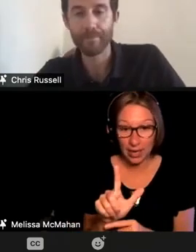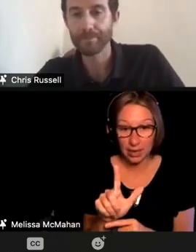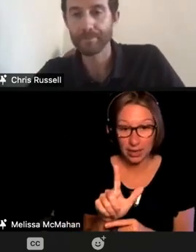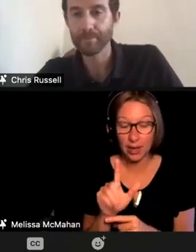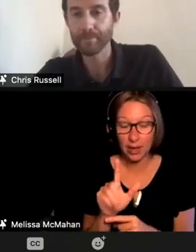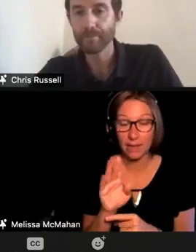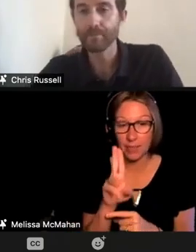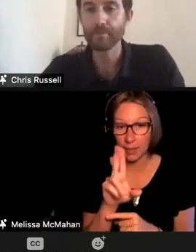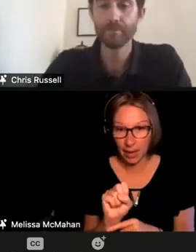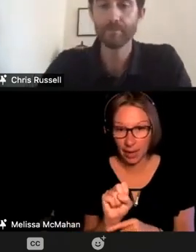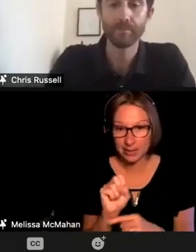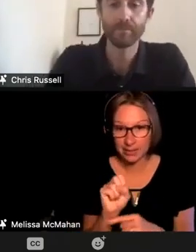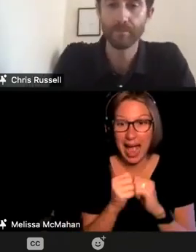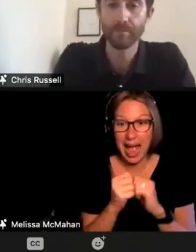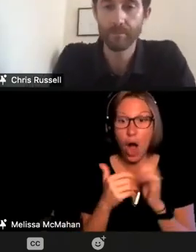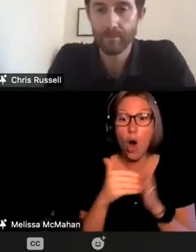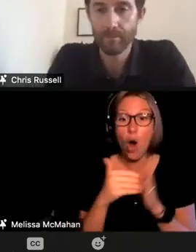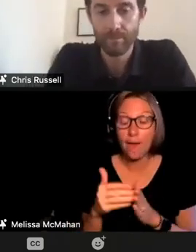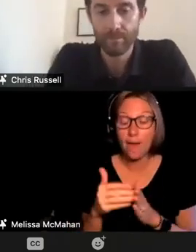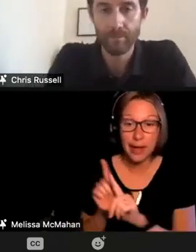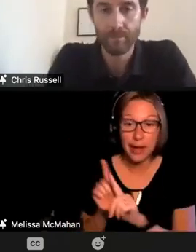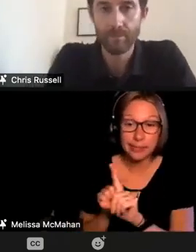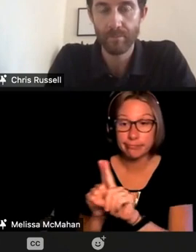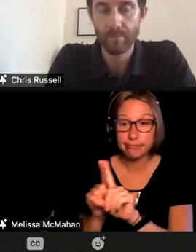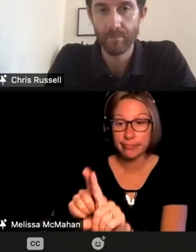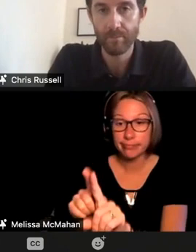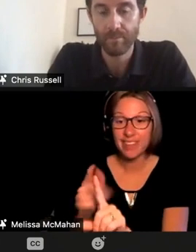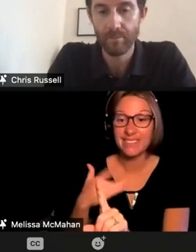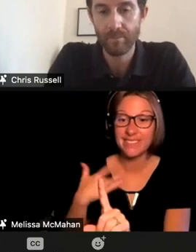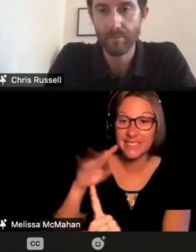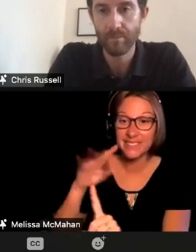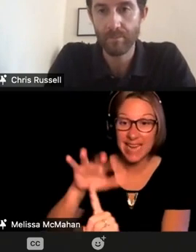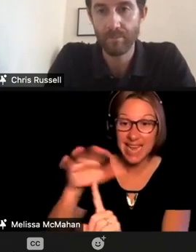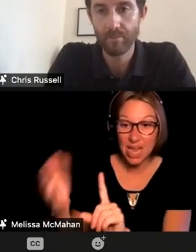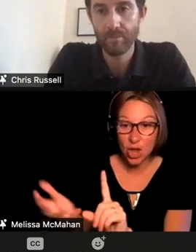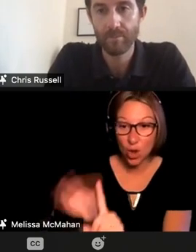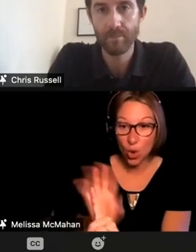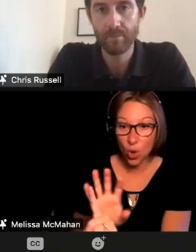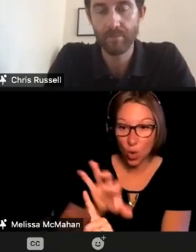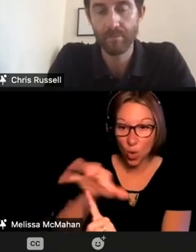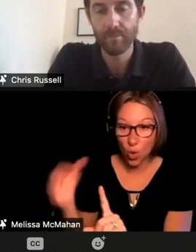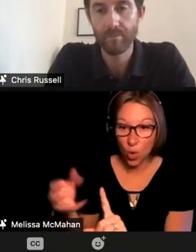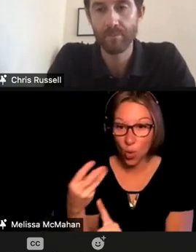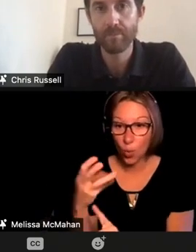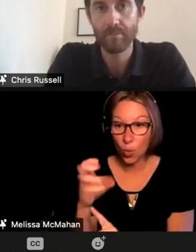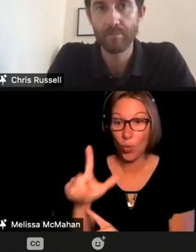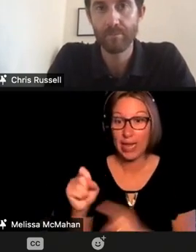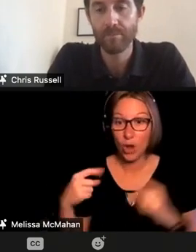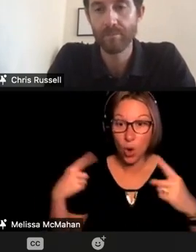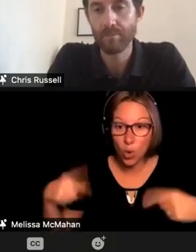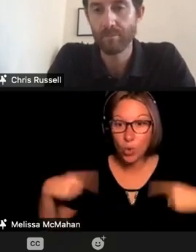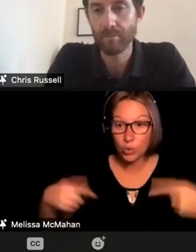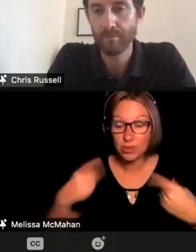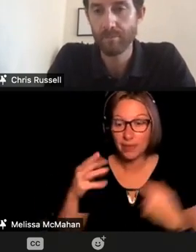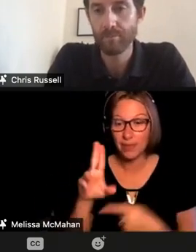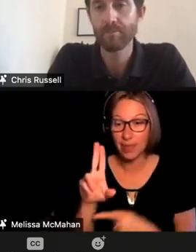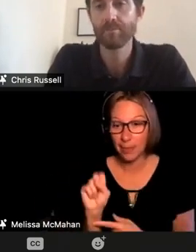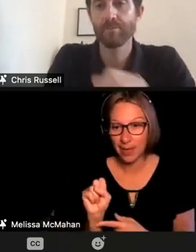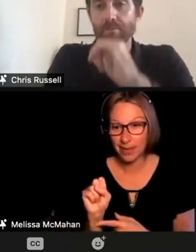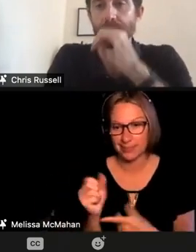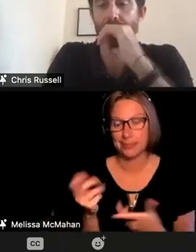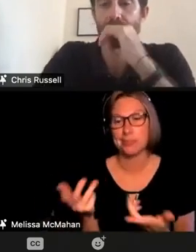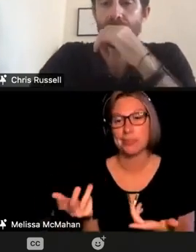them, feel the wheels of a bus? Because if we're going to explore this tangibly, or tactily,